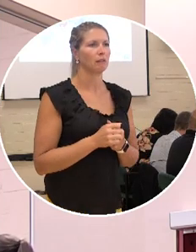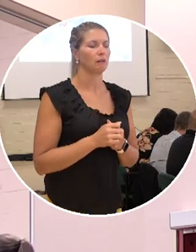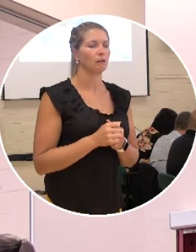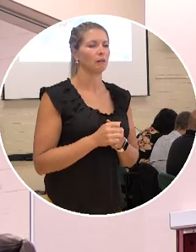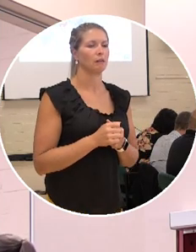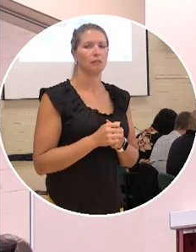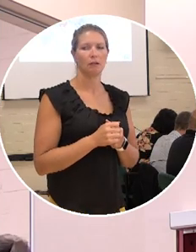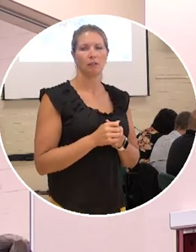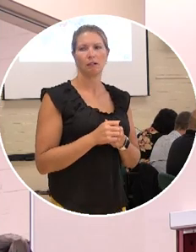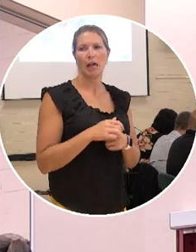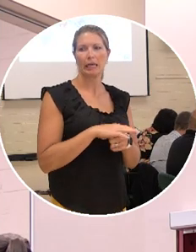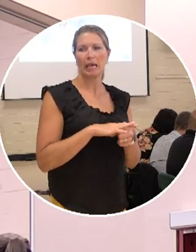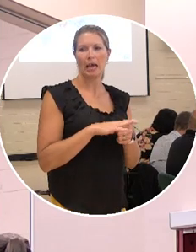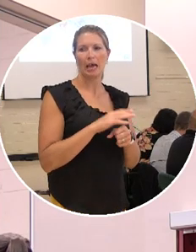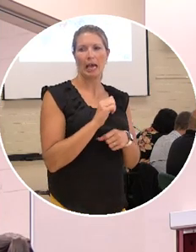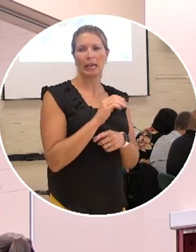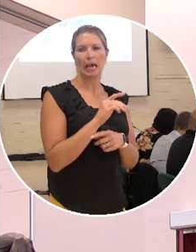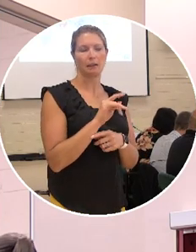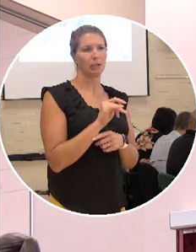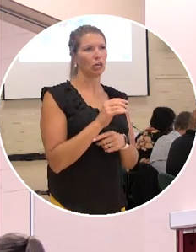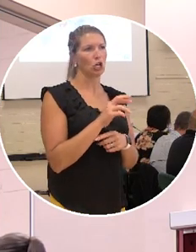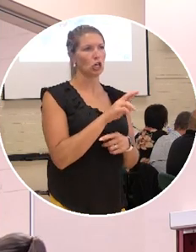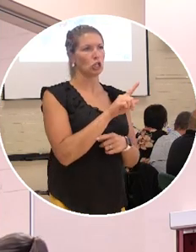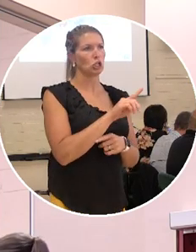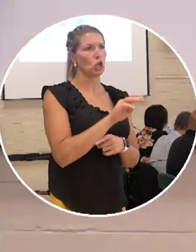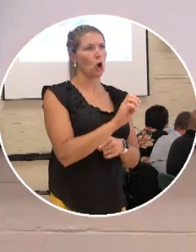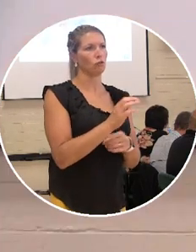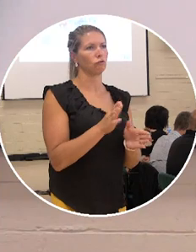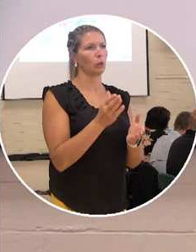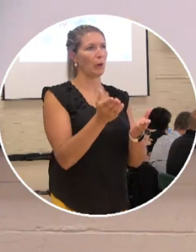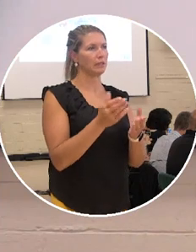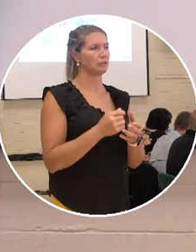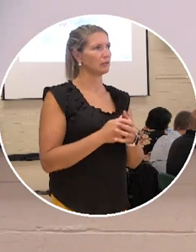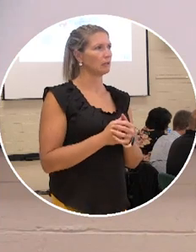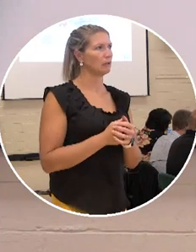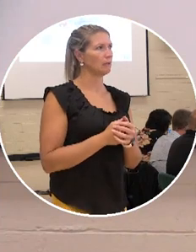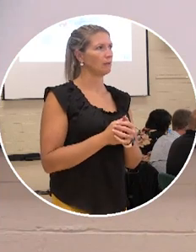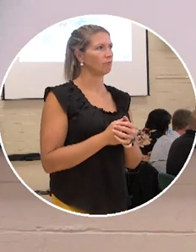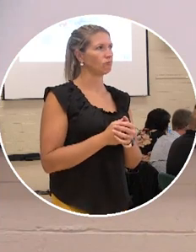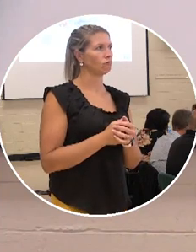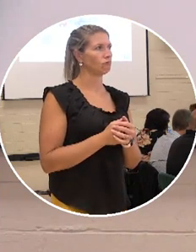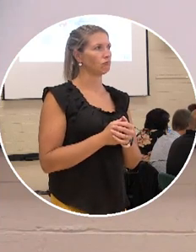Hillview Academy. It's a catchment. Yeah, that's